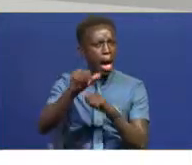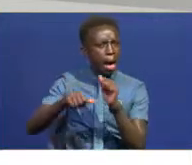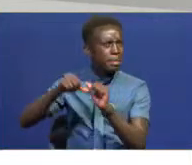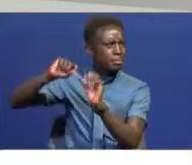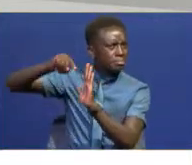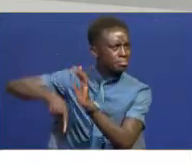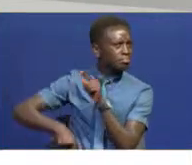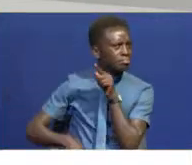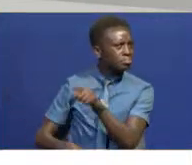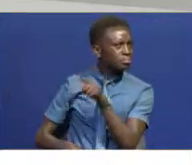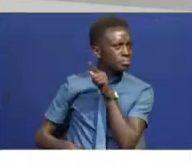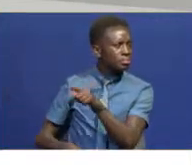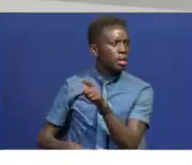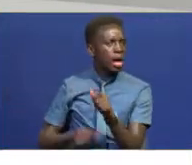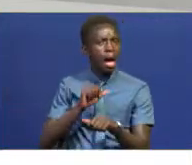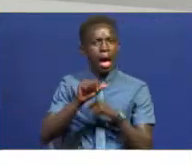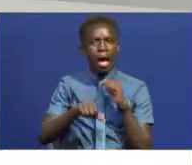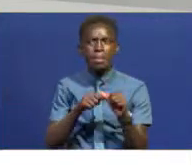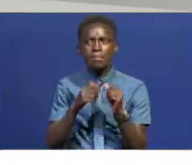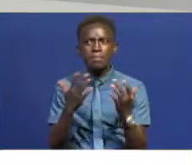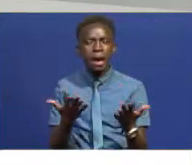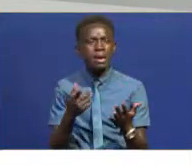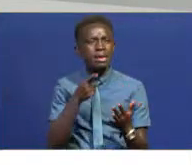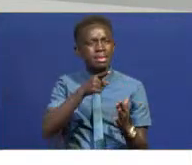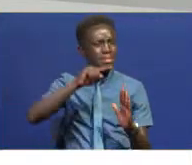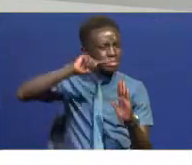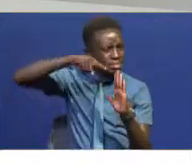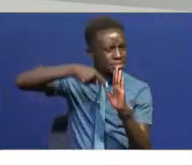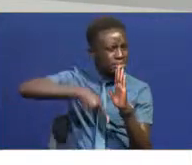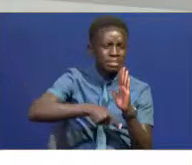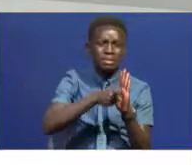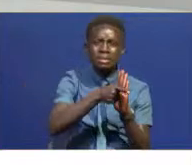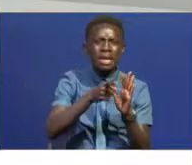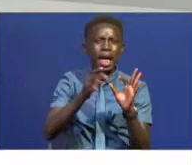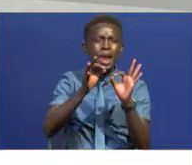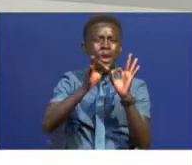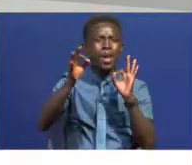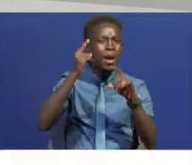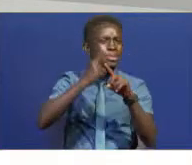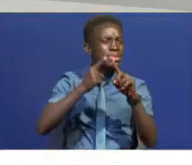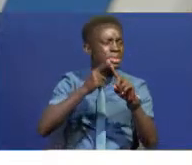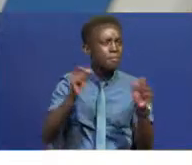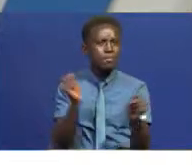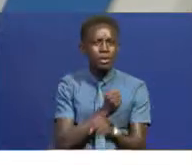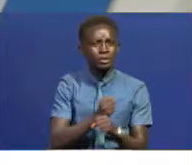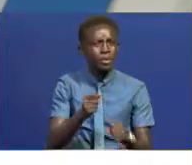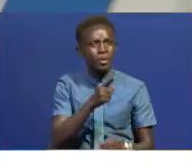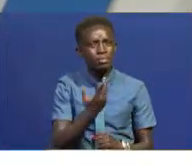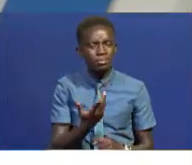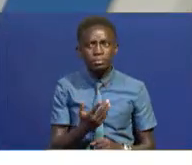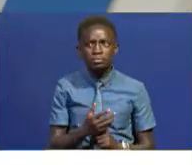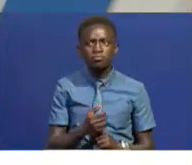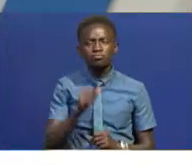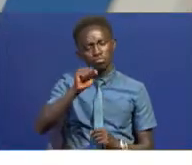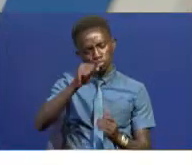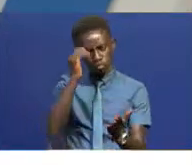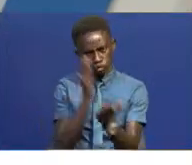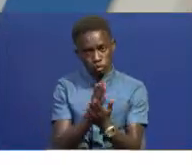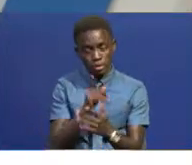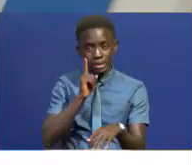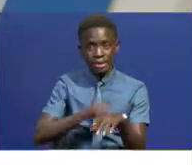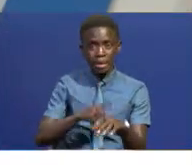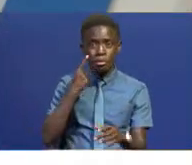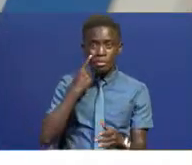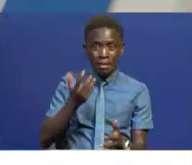sustainability of the very act of mining. It is true that mining, especially when you are carrying out